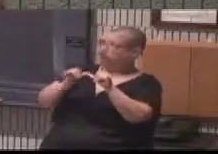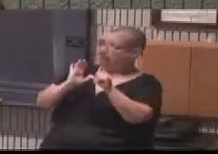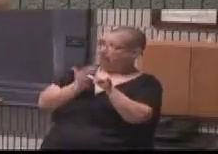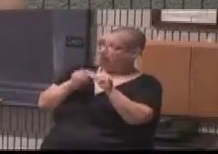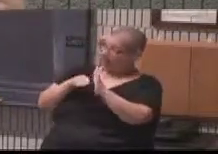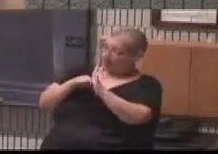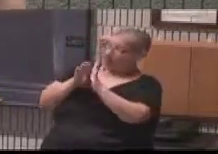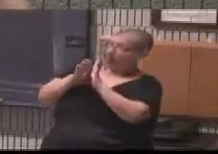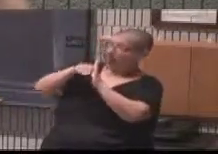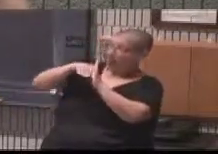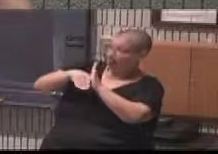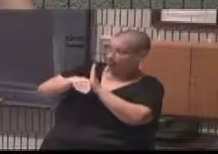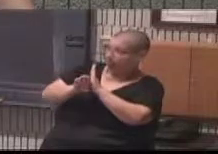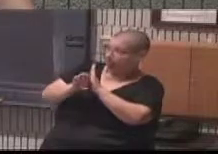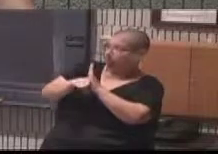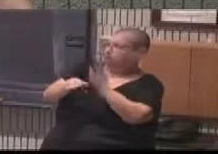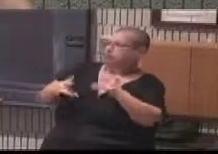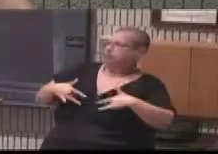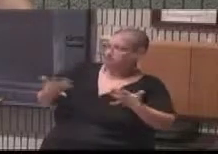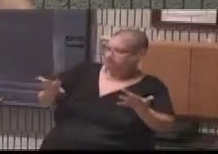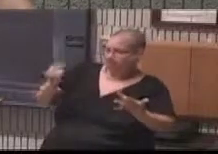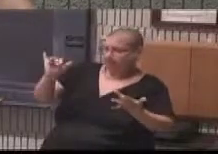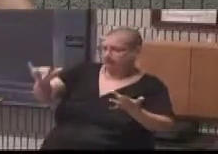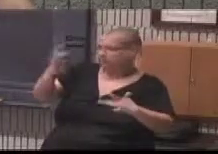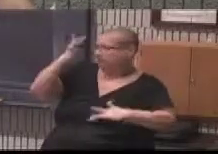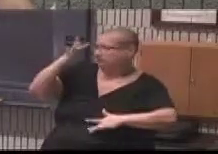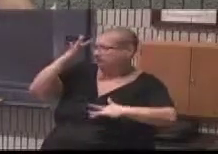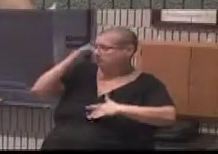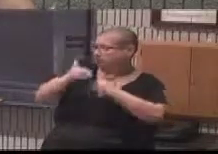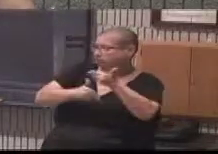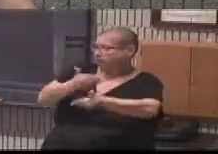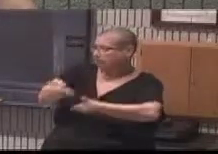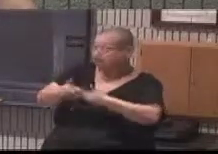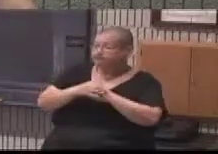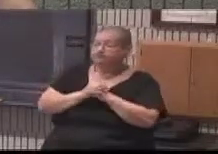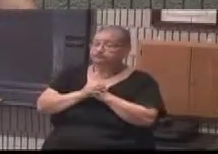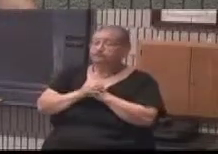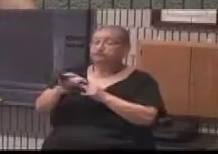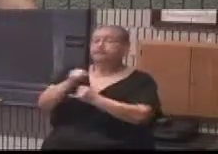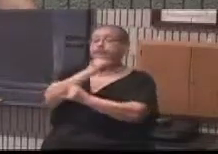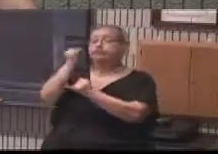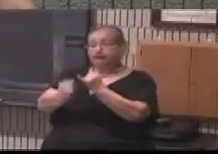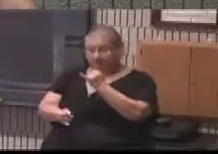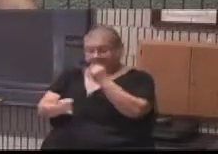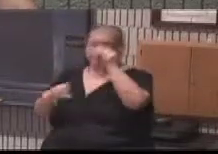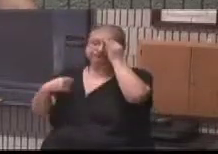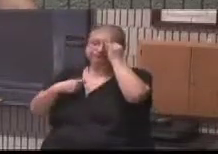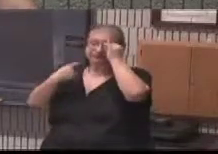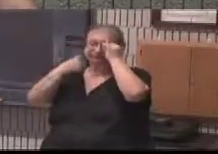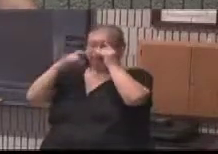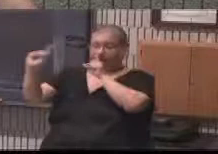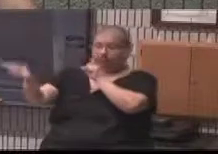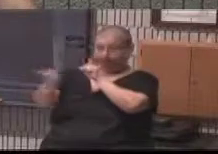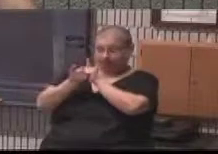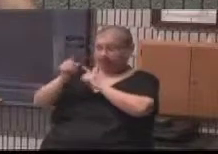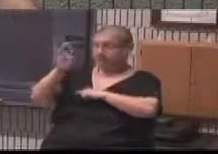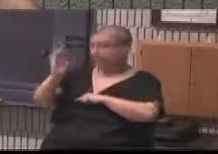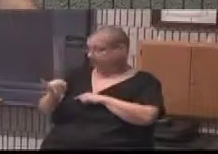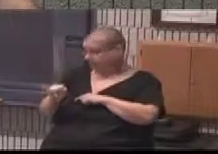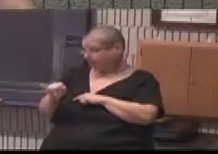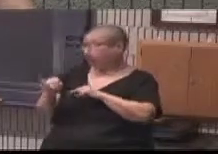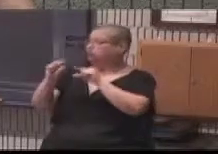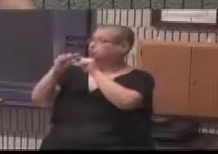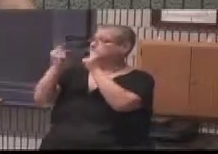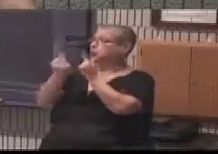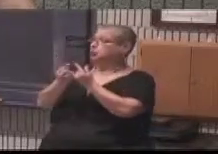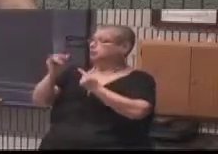how we're doing and where we are in the disease process. And finally, I was just approached by a